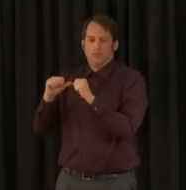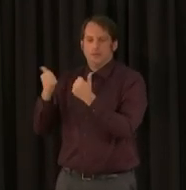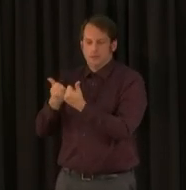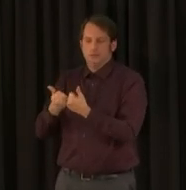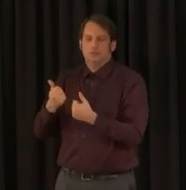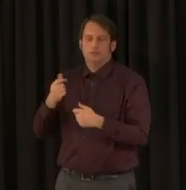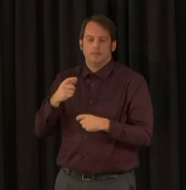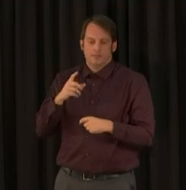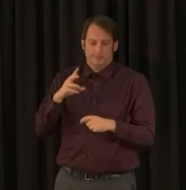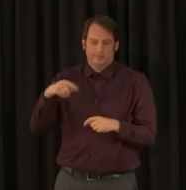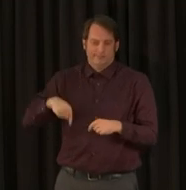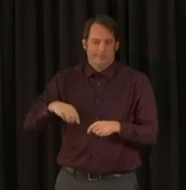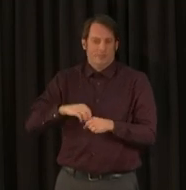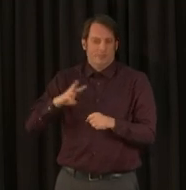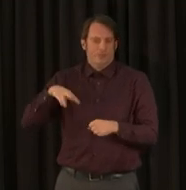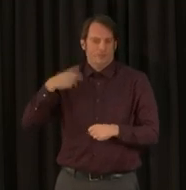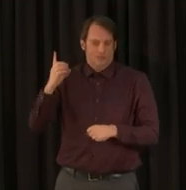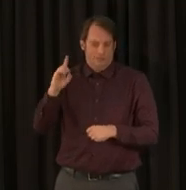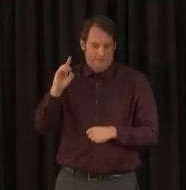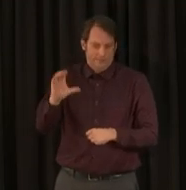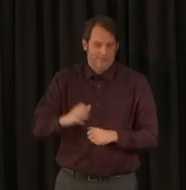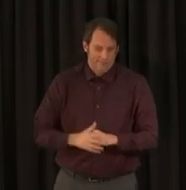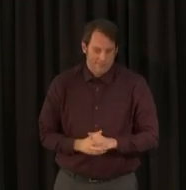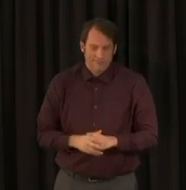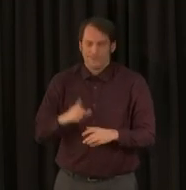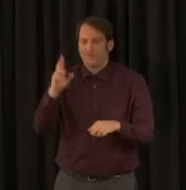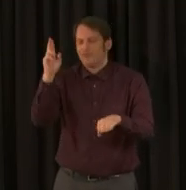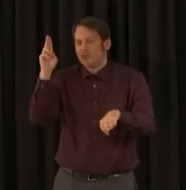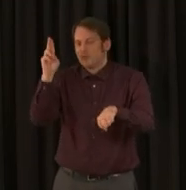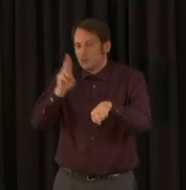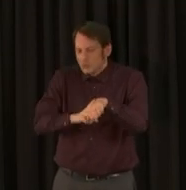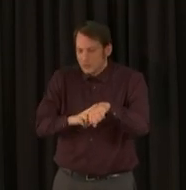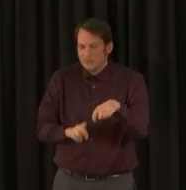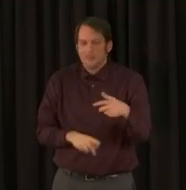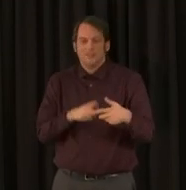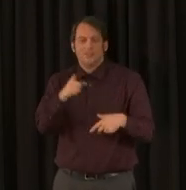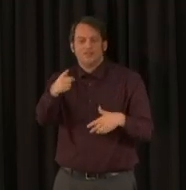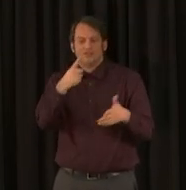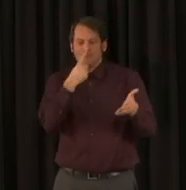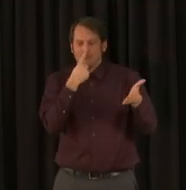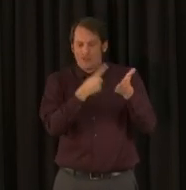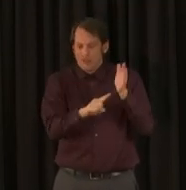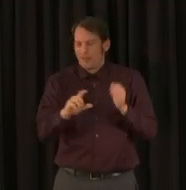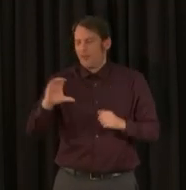Week. So be sure to do that. And then, of course, always check out